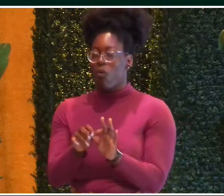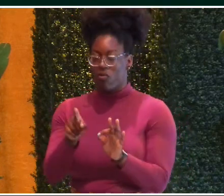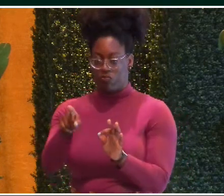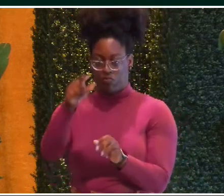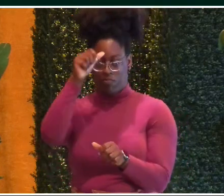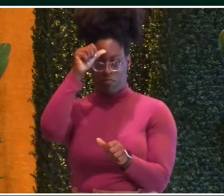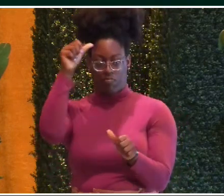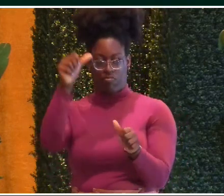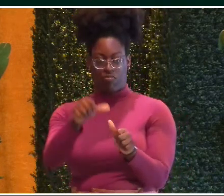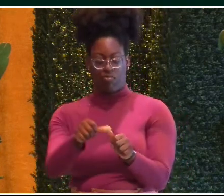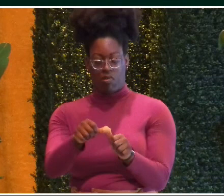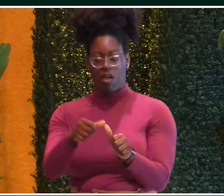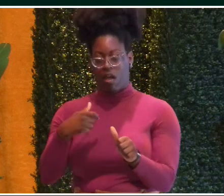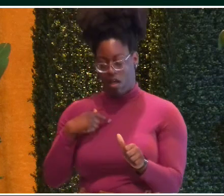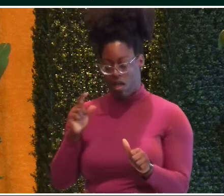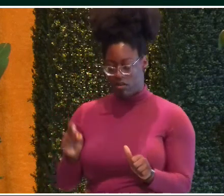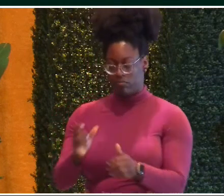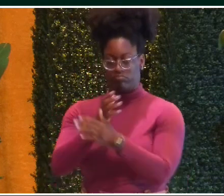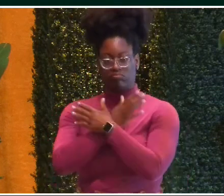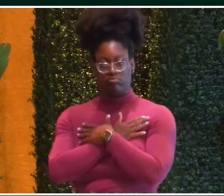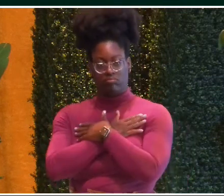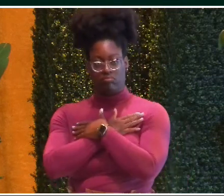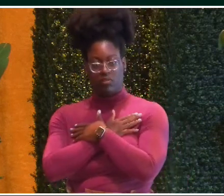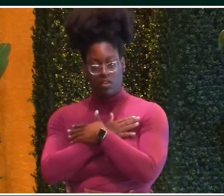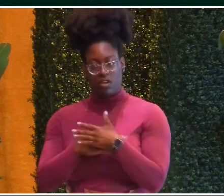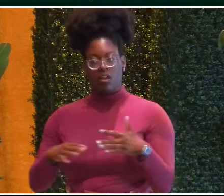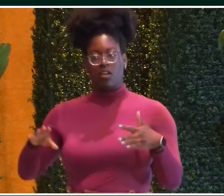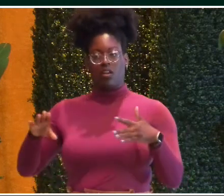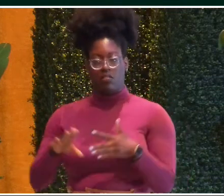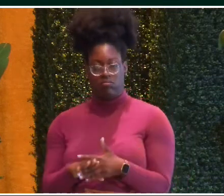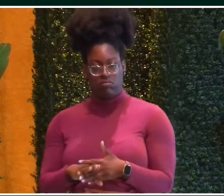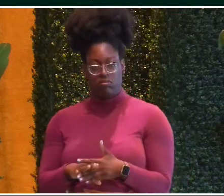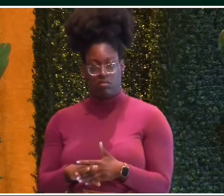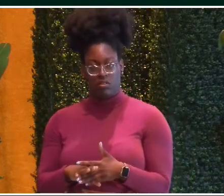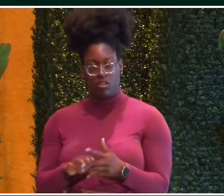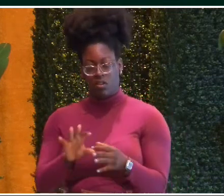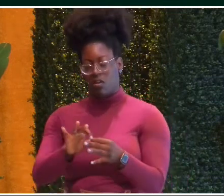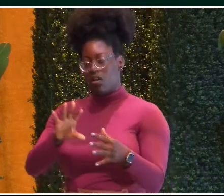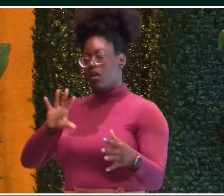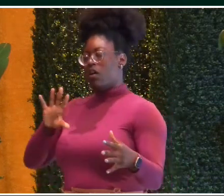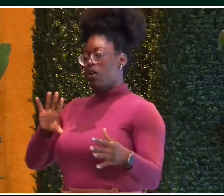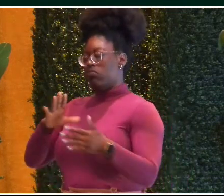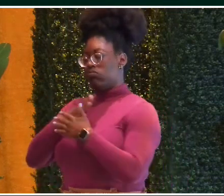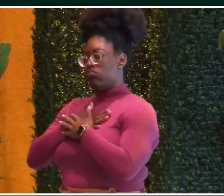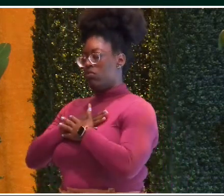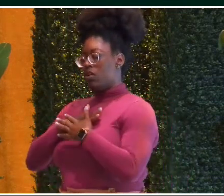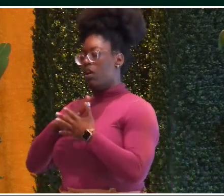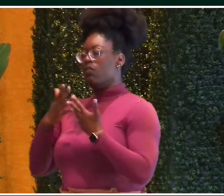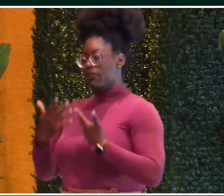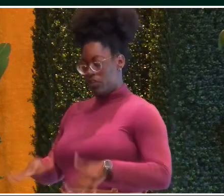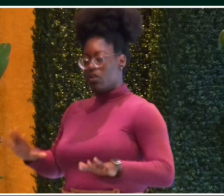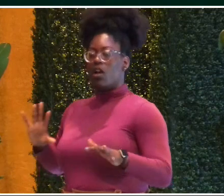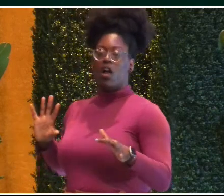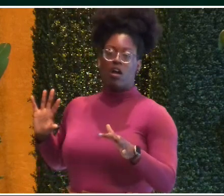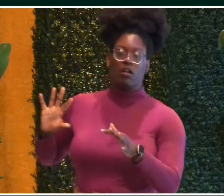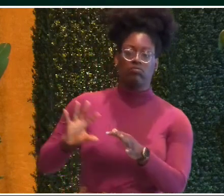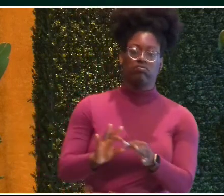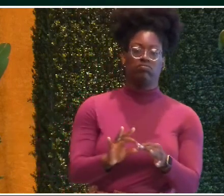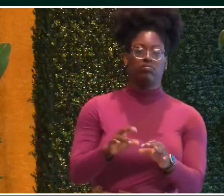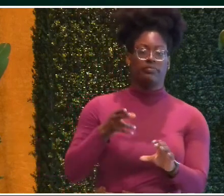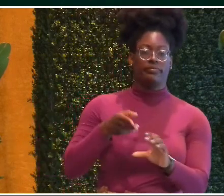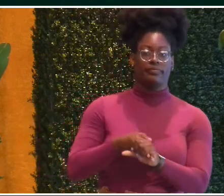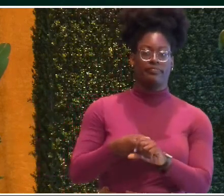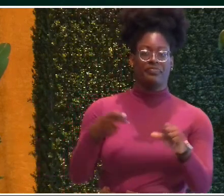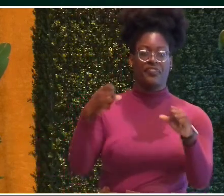you are ready to come back. But always think about coming back, because we need you. We need everybody. Not all of us have